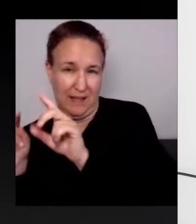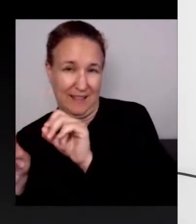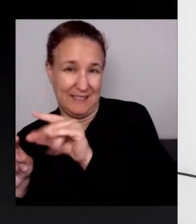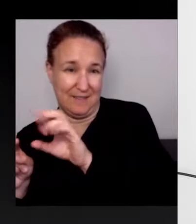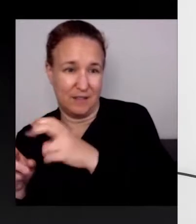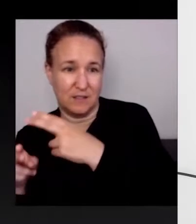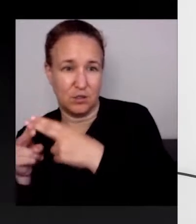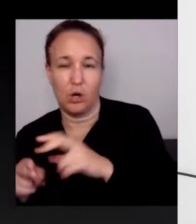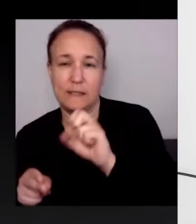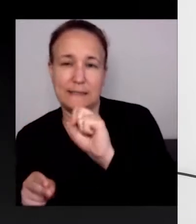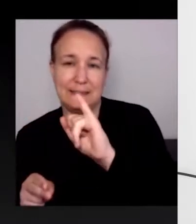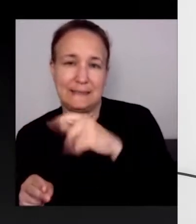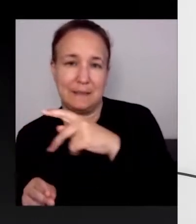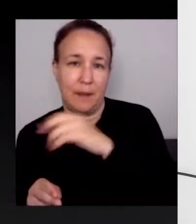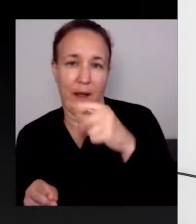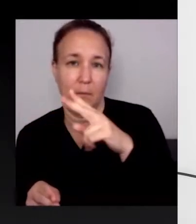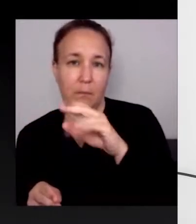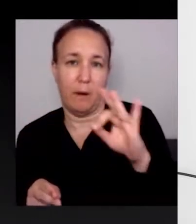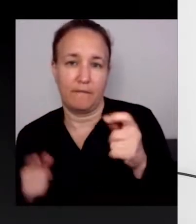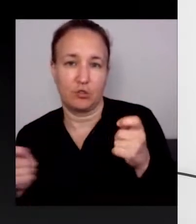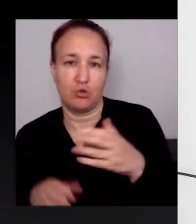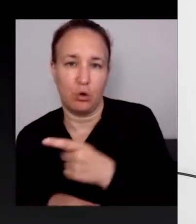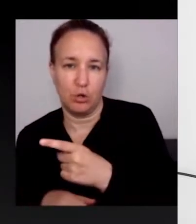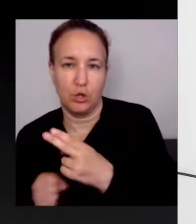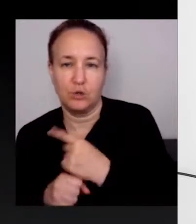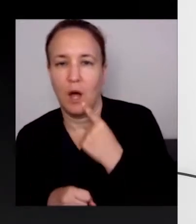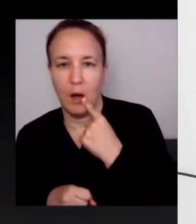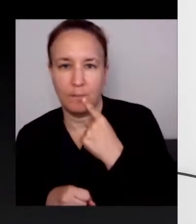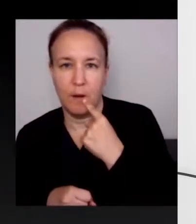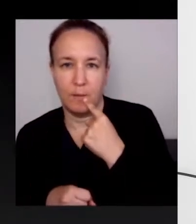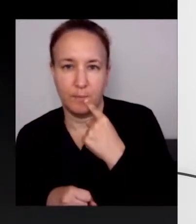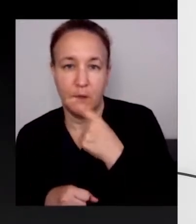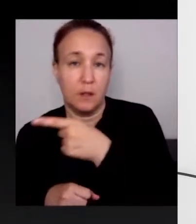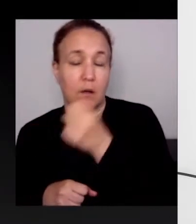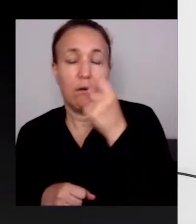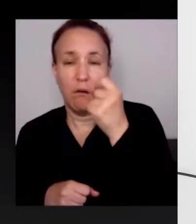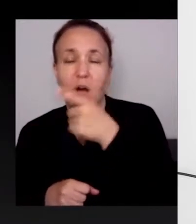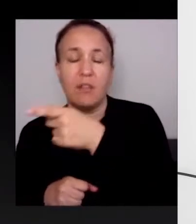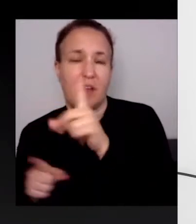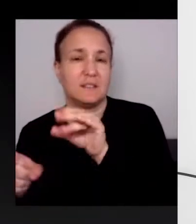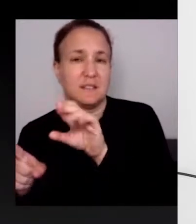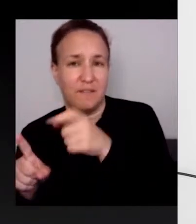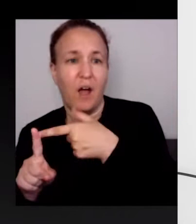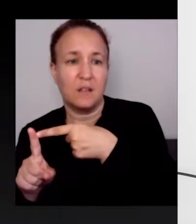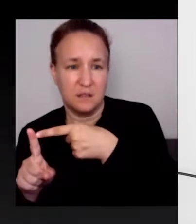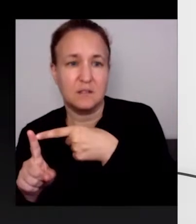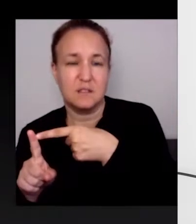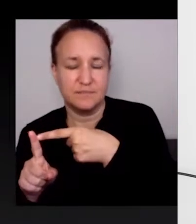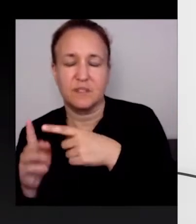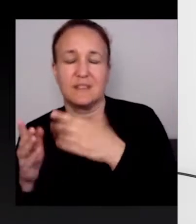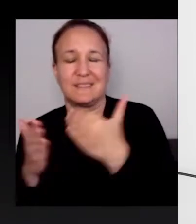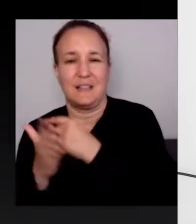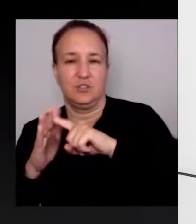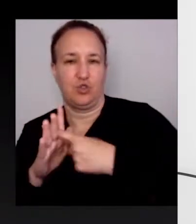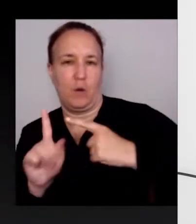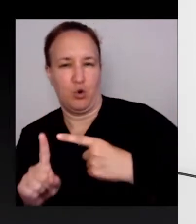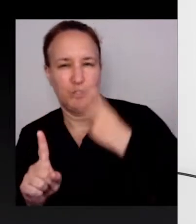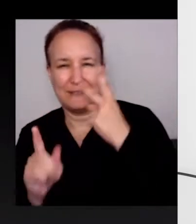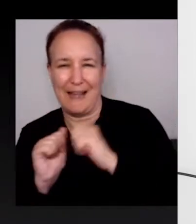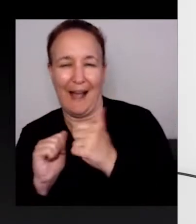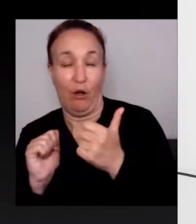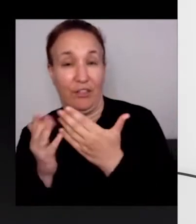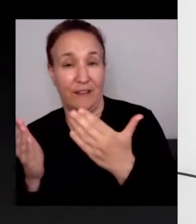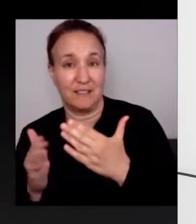puff controller, which you use with your mouth. And this particular device is a nice jumping off point to see how things have developed over the past